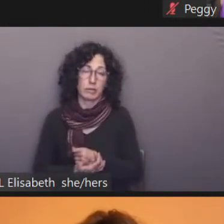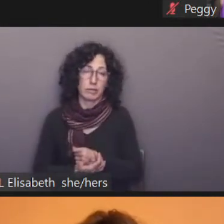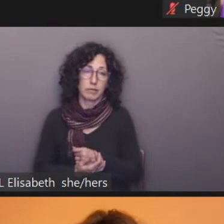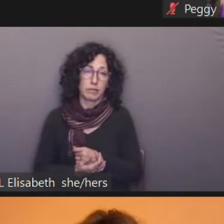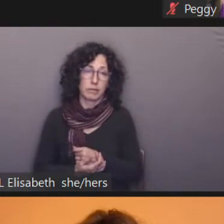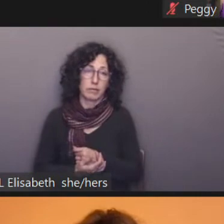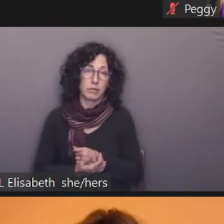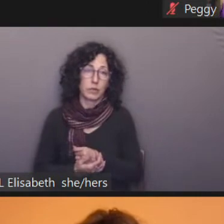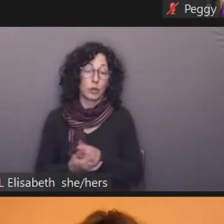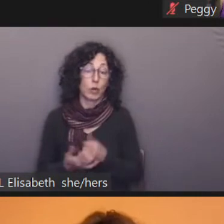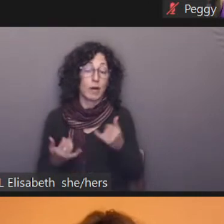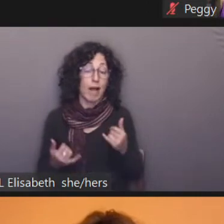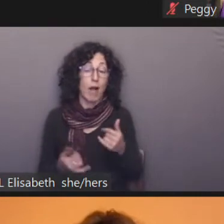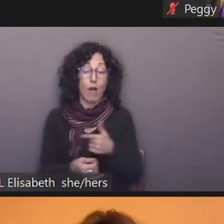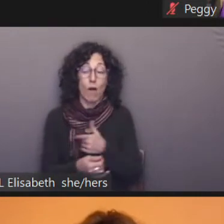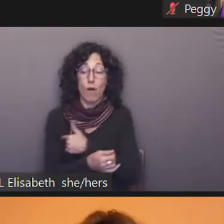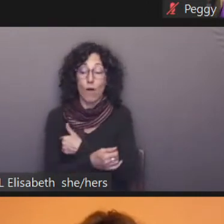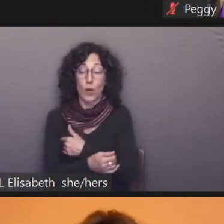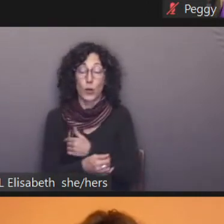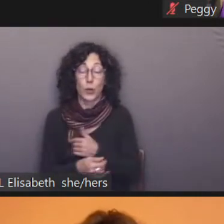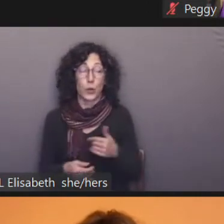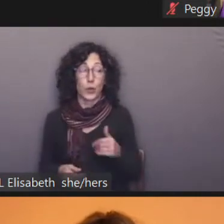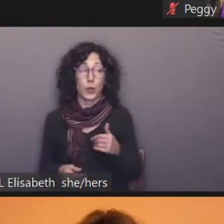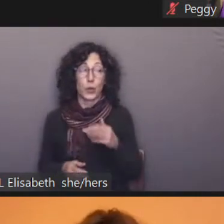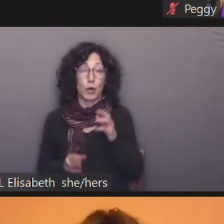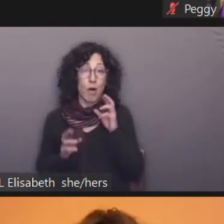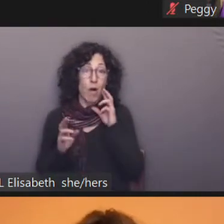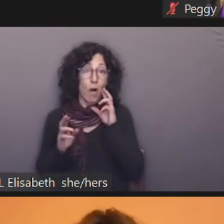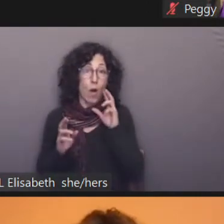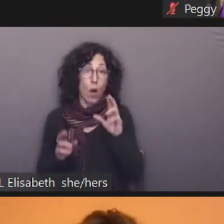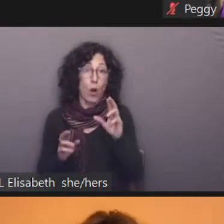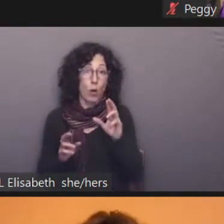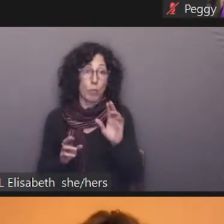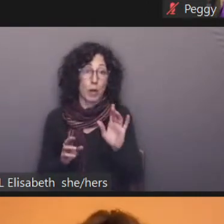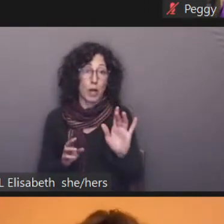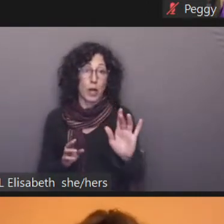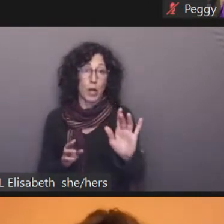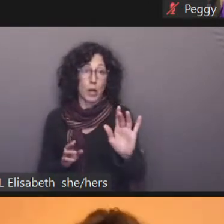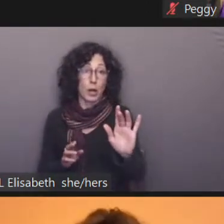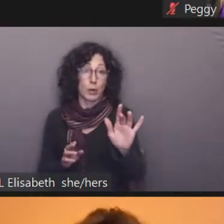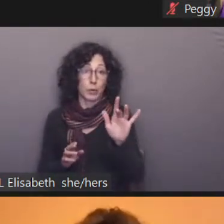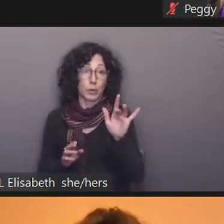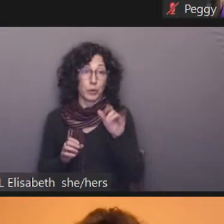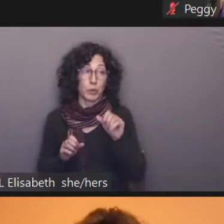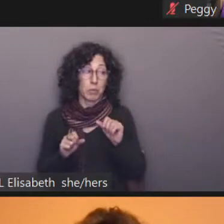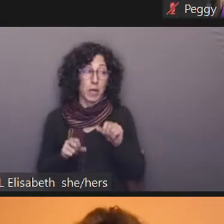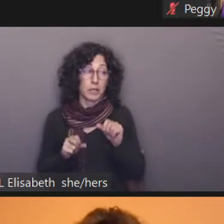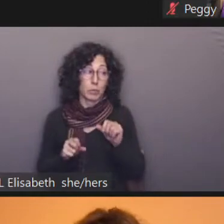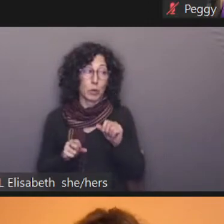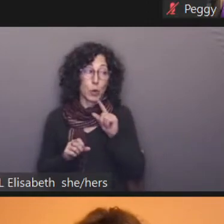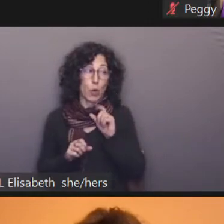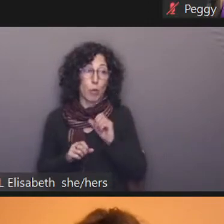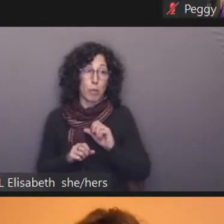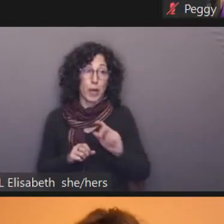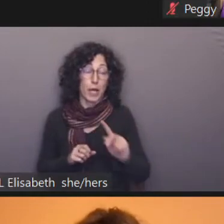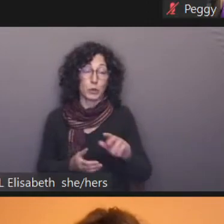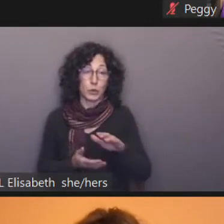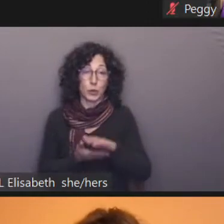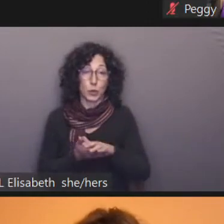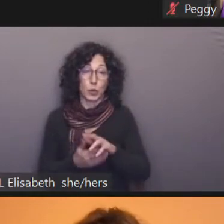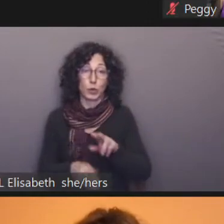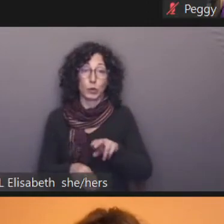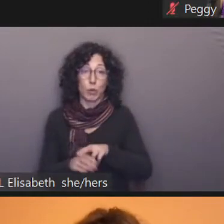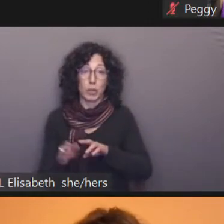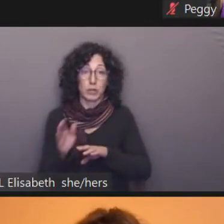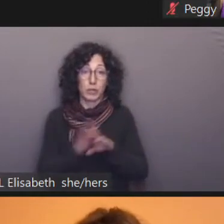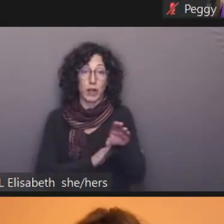as a glimmer of hope to allow us to return to what we agree are normal